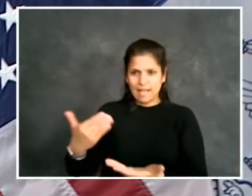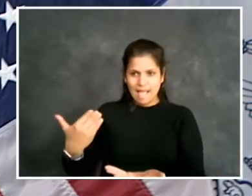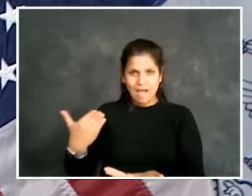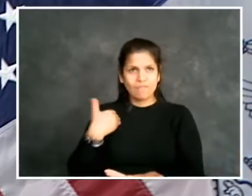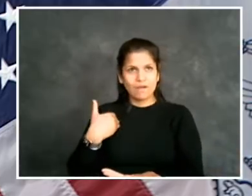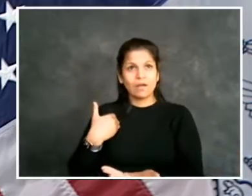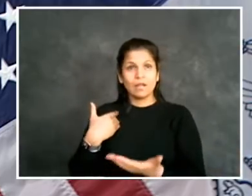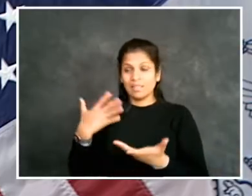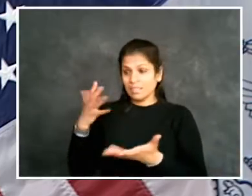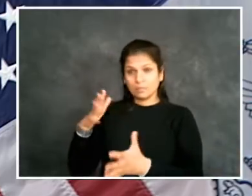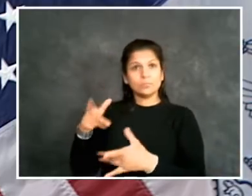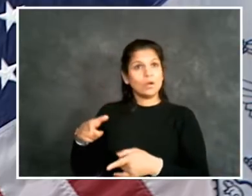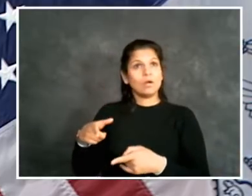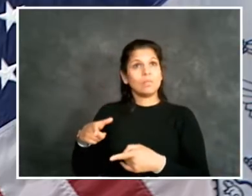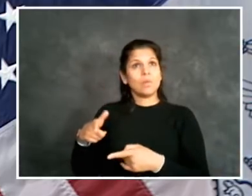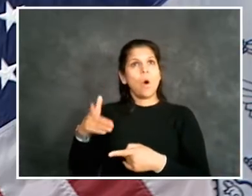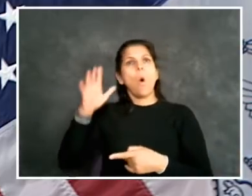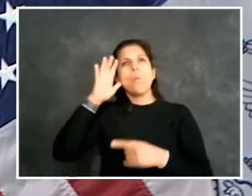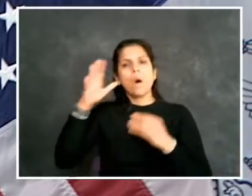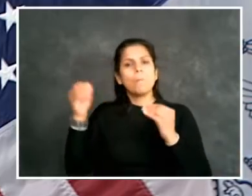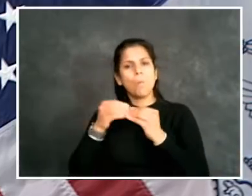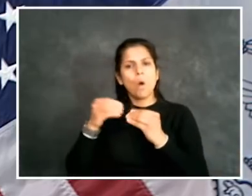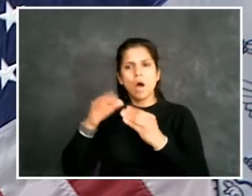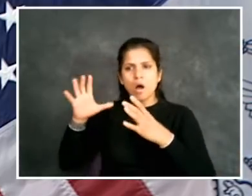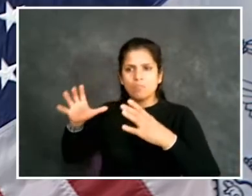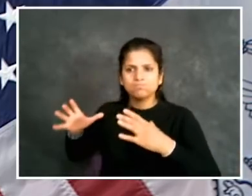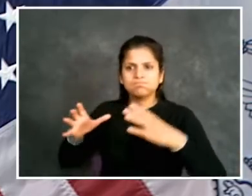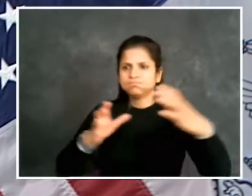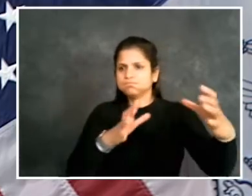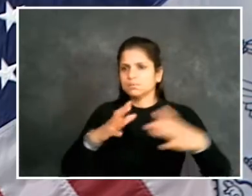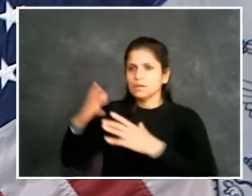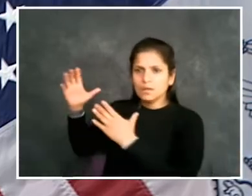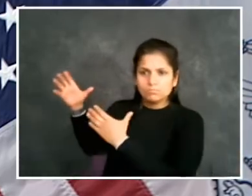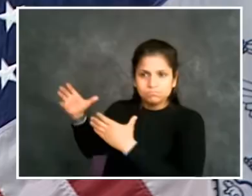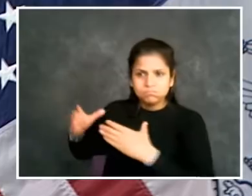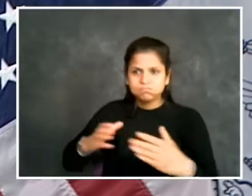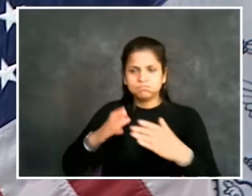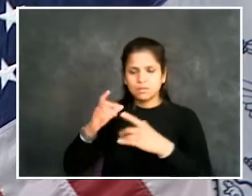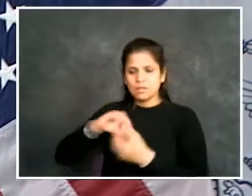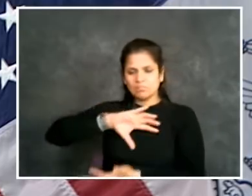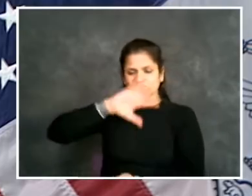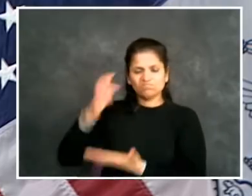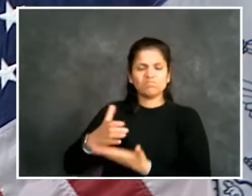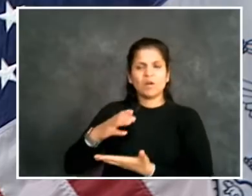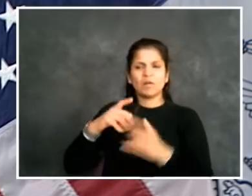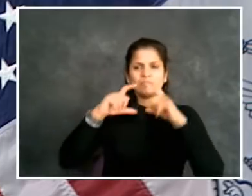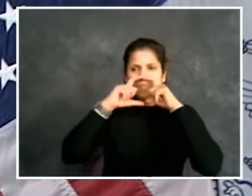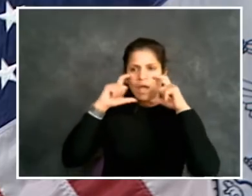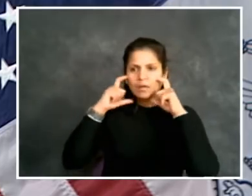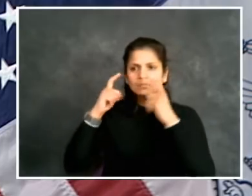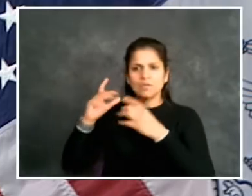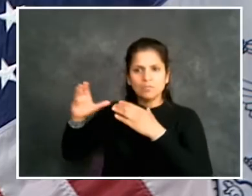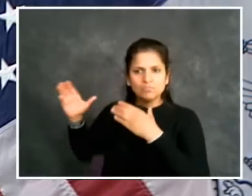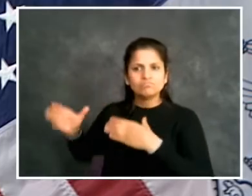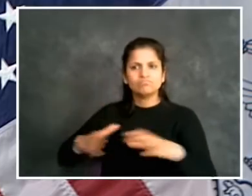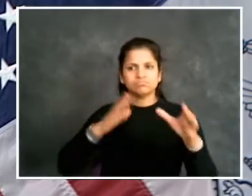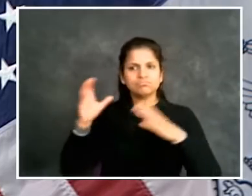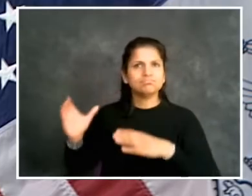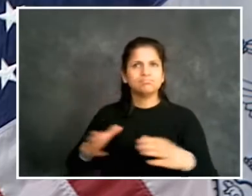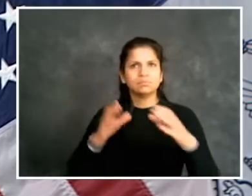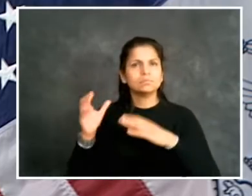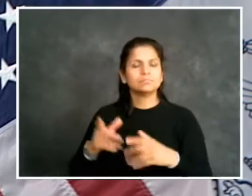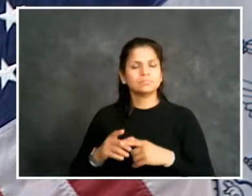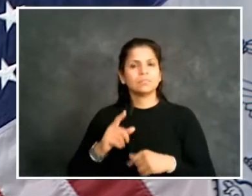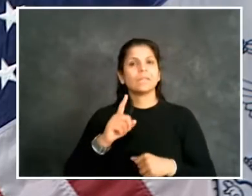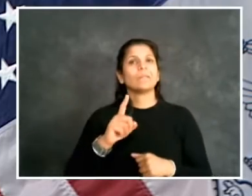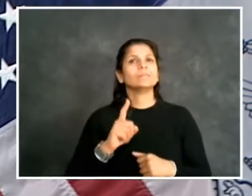question, Bridget. Yeah, to coin a phrase, more is more. We are definitely going to do more beyond this.